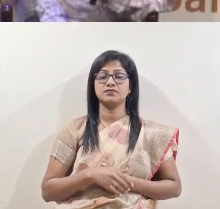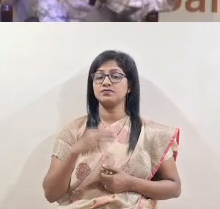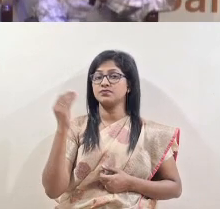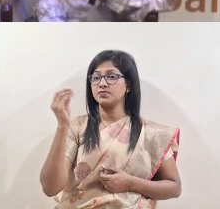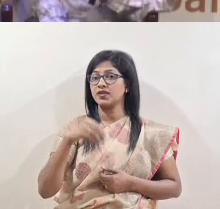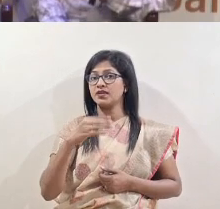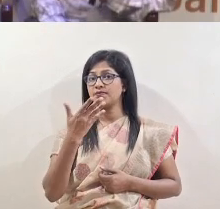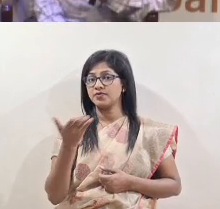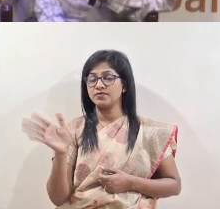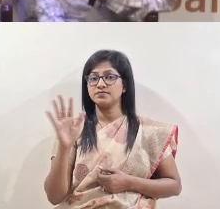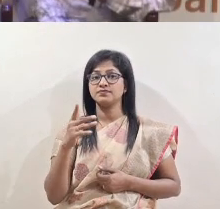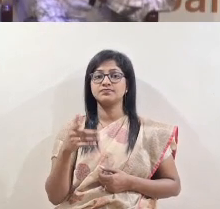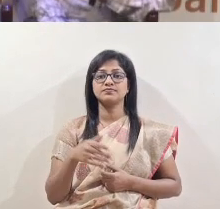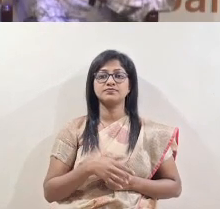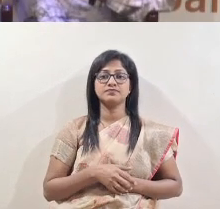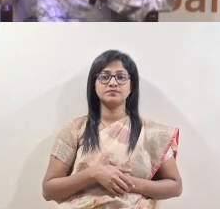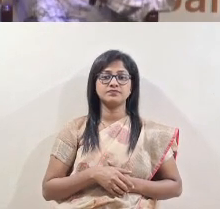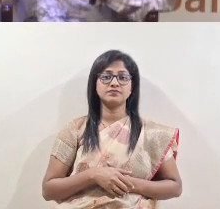Anybody else?